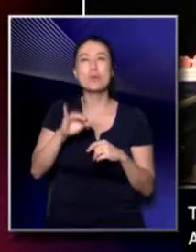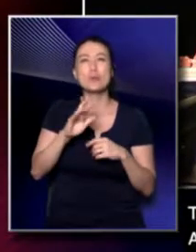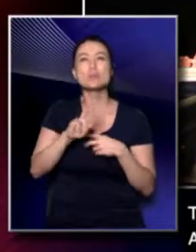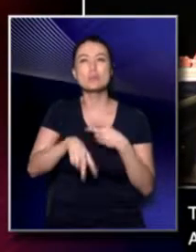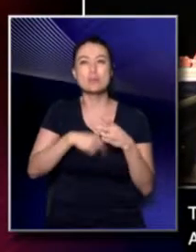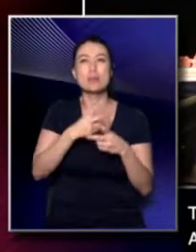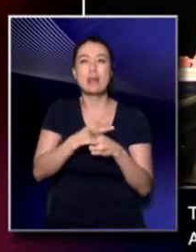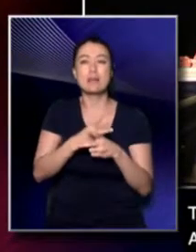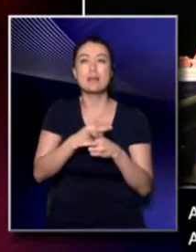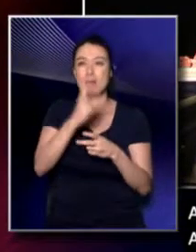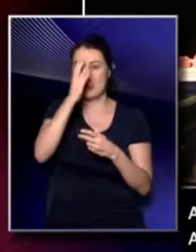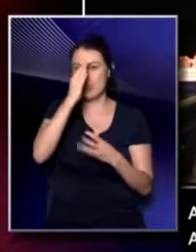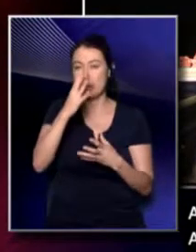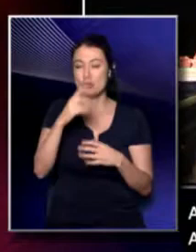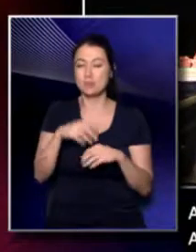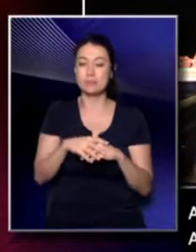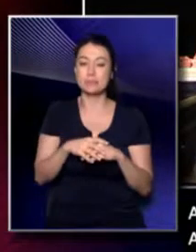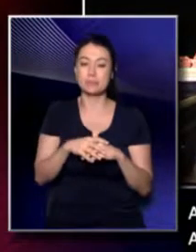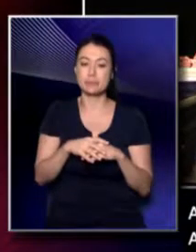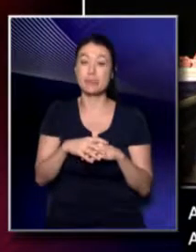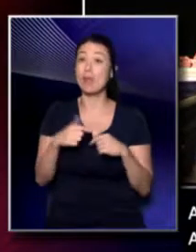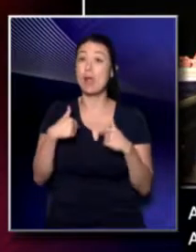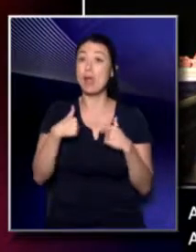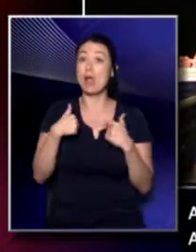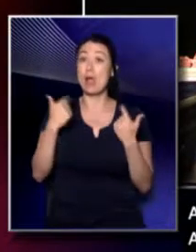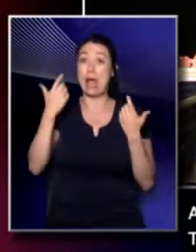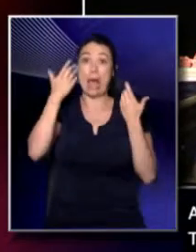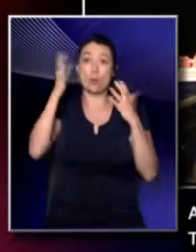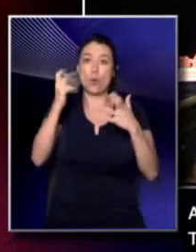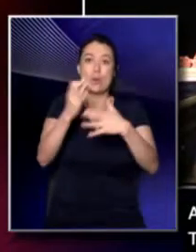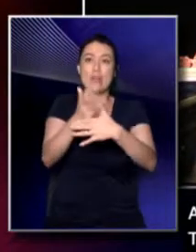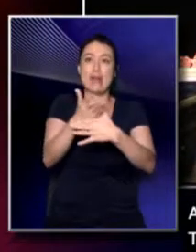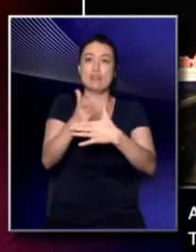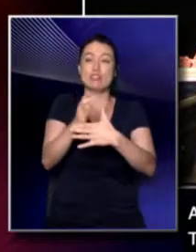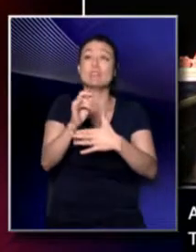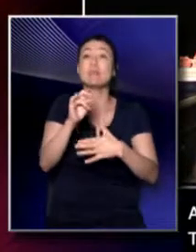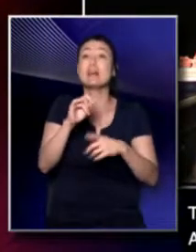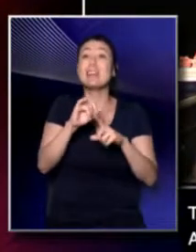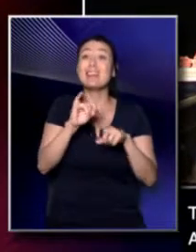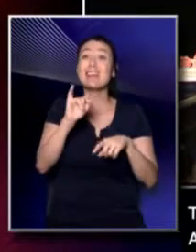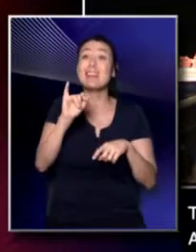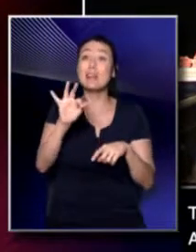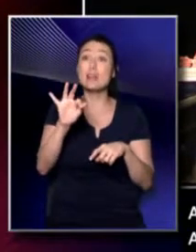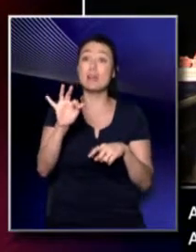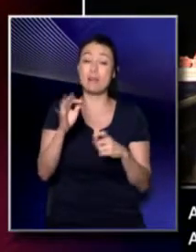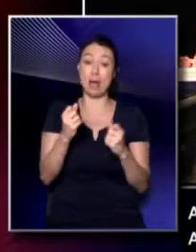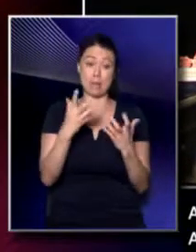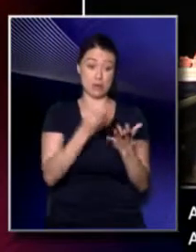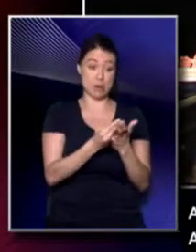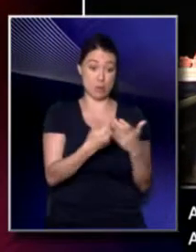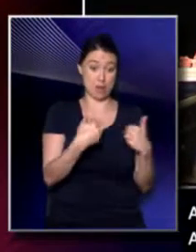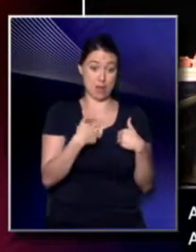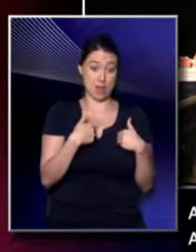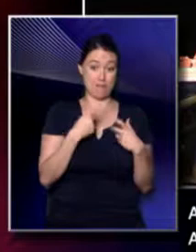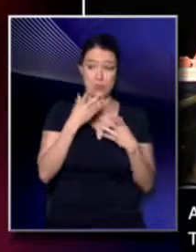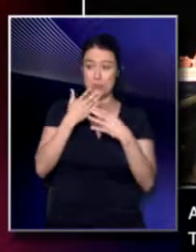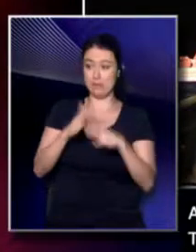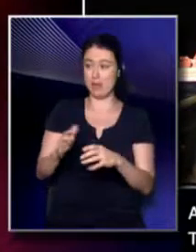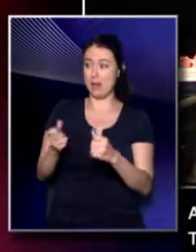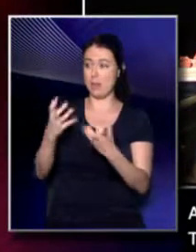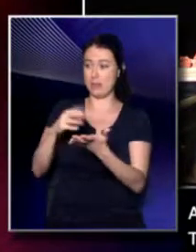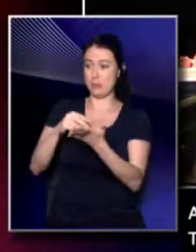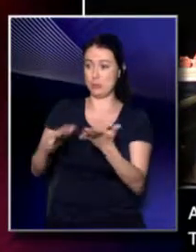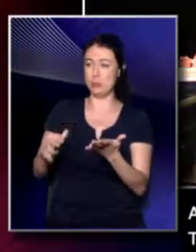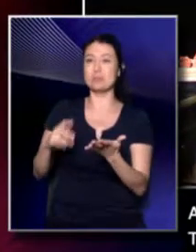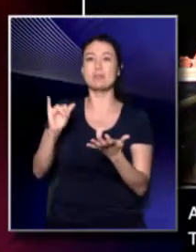things that when people, I mean, I don't know what the average is, but I mean, frankly, if you take the number of dollars we have and you divide it by the number of students, like